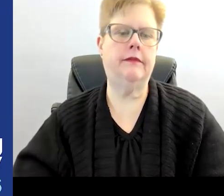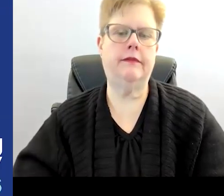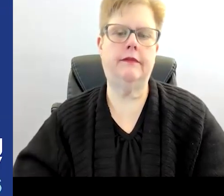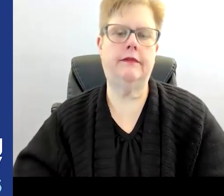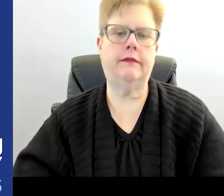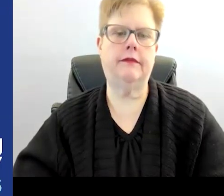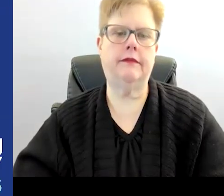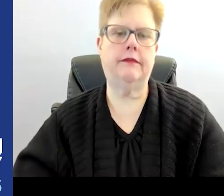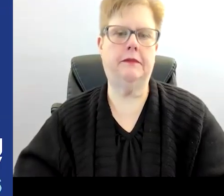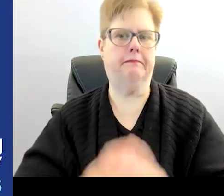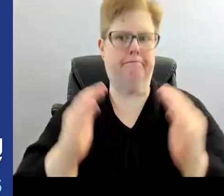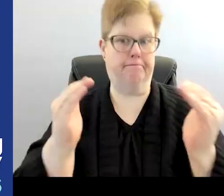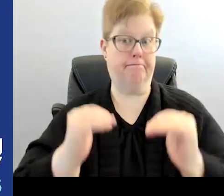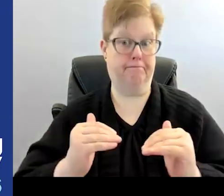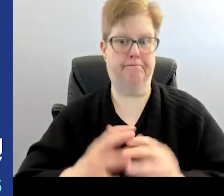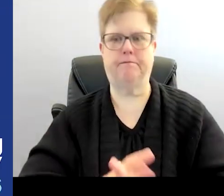Next.